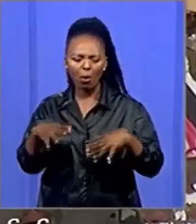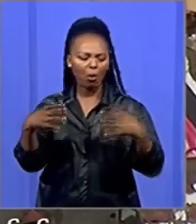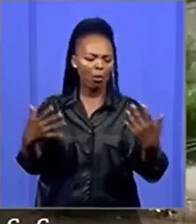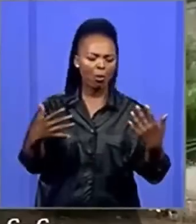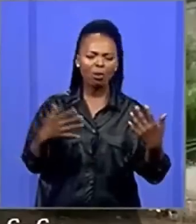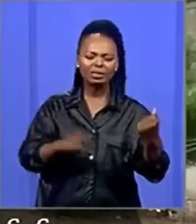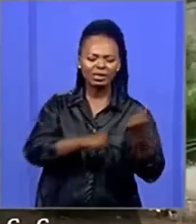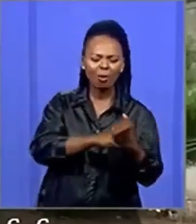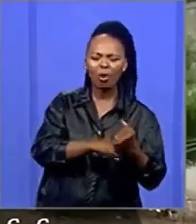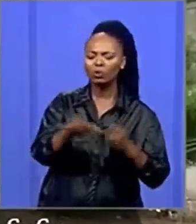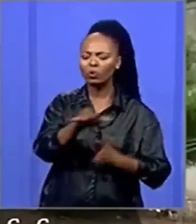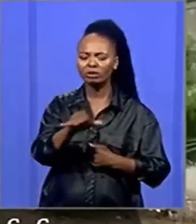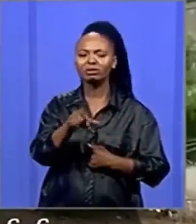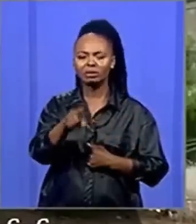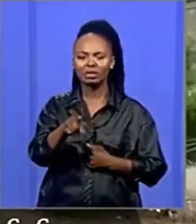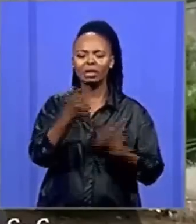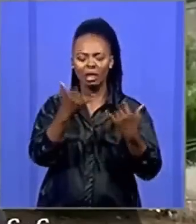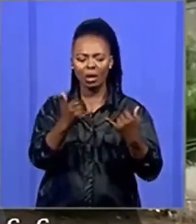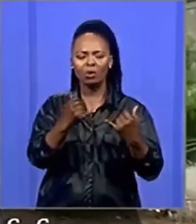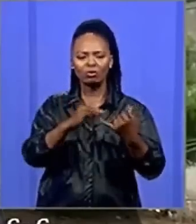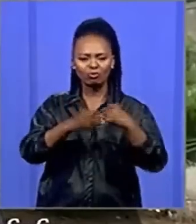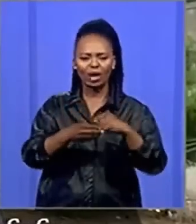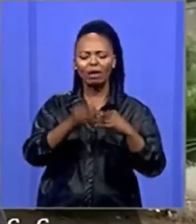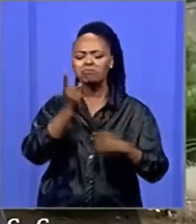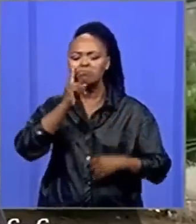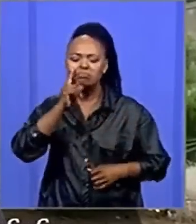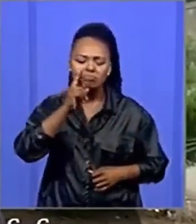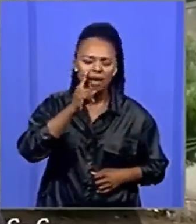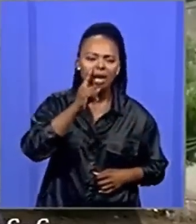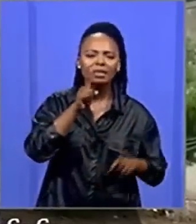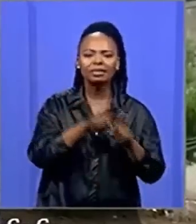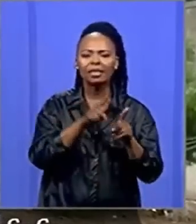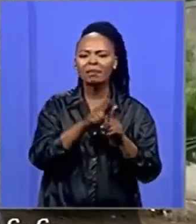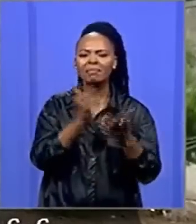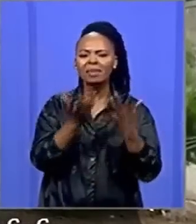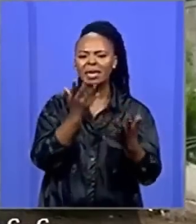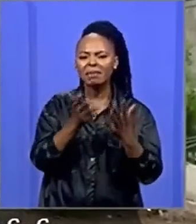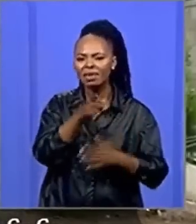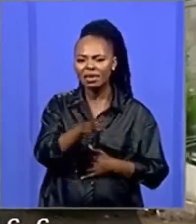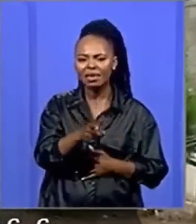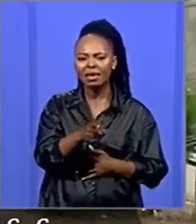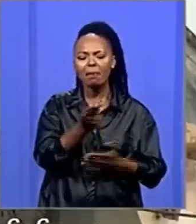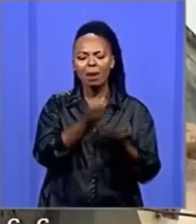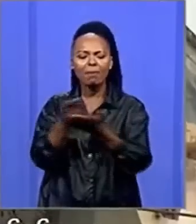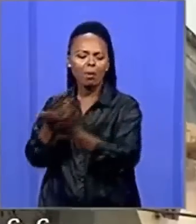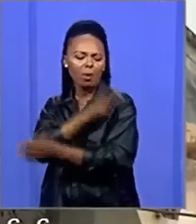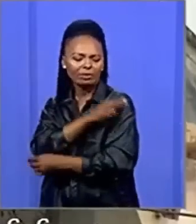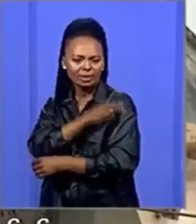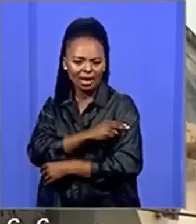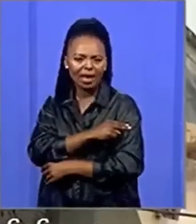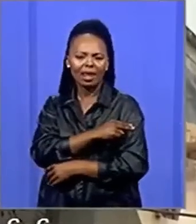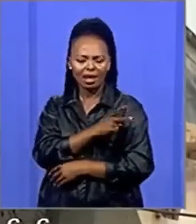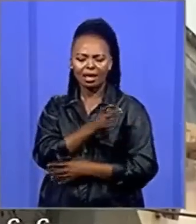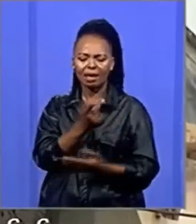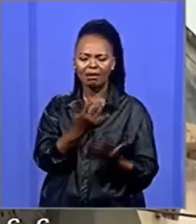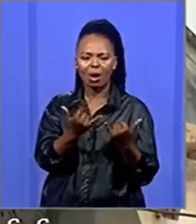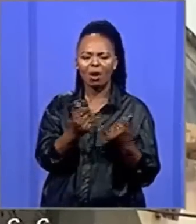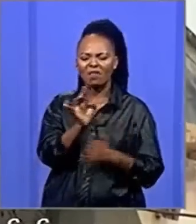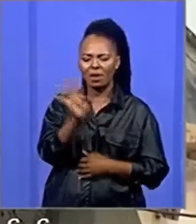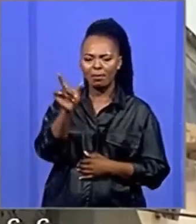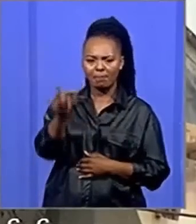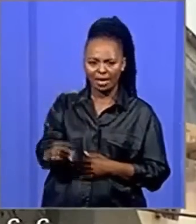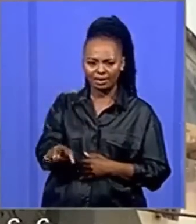tshehetso re tlang ka ona ka bo madimabe le ho checka rona ba amehileng ba ileng hore ba dipetlele sentse re na le hlatsipa le leng